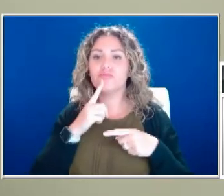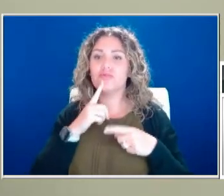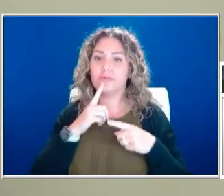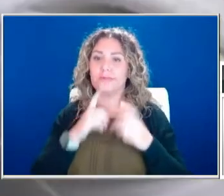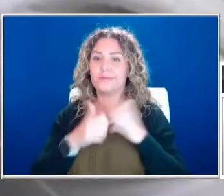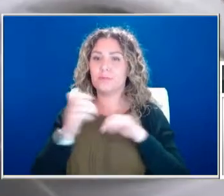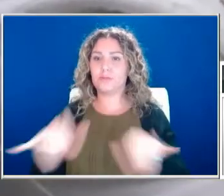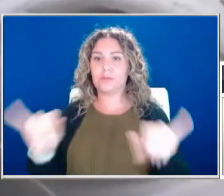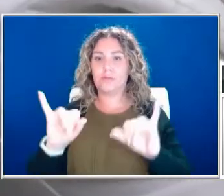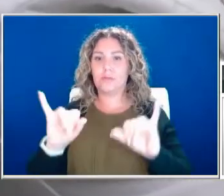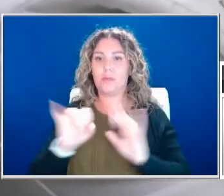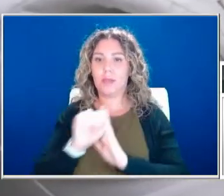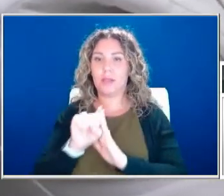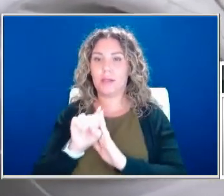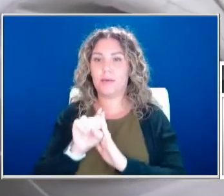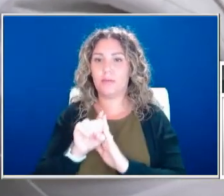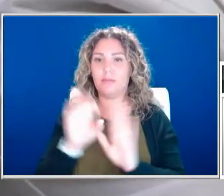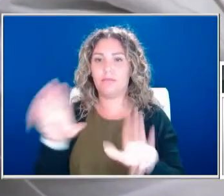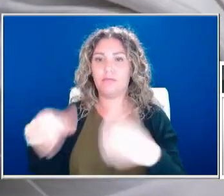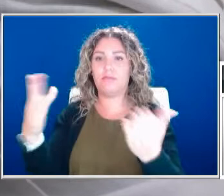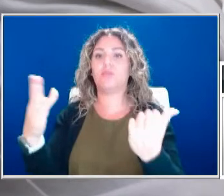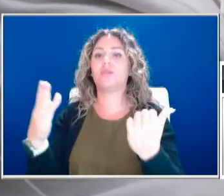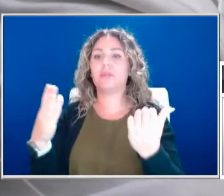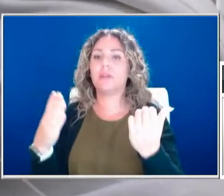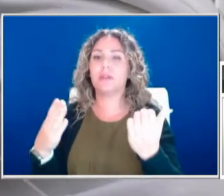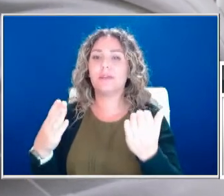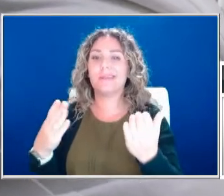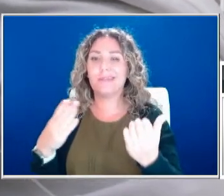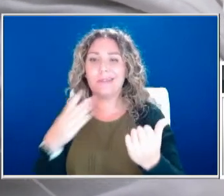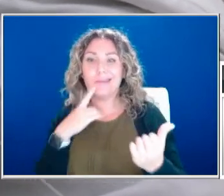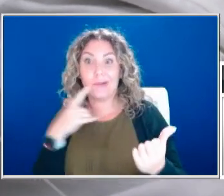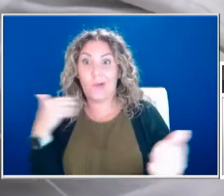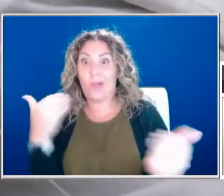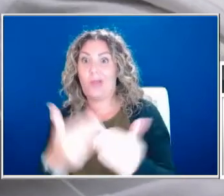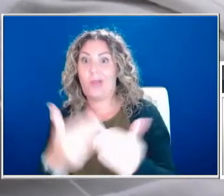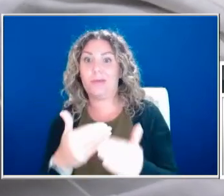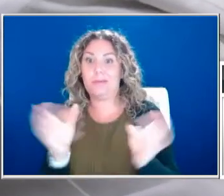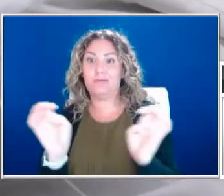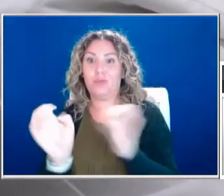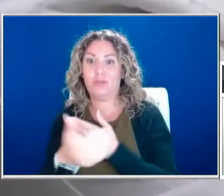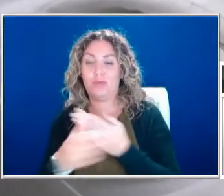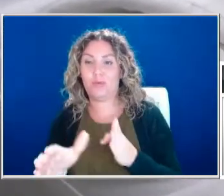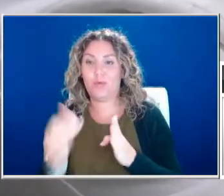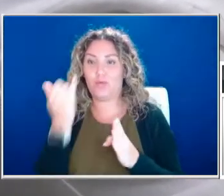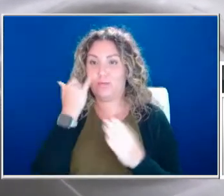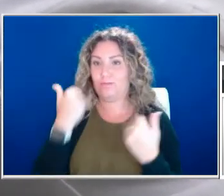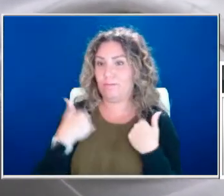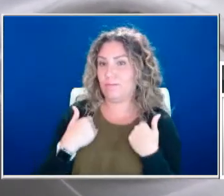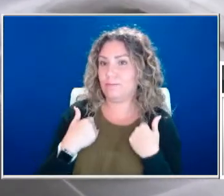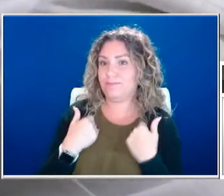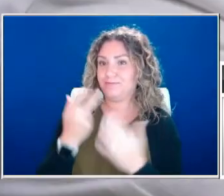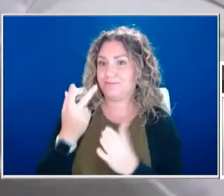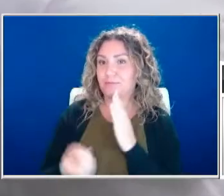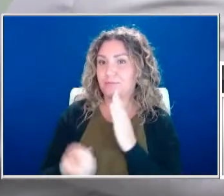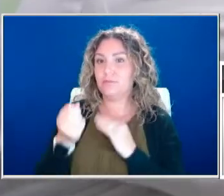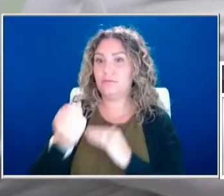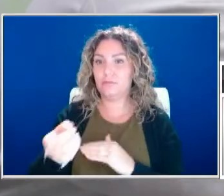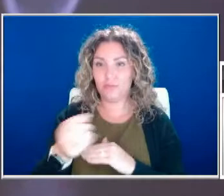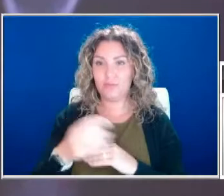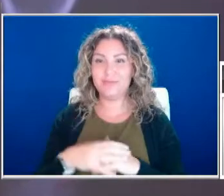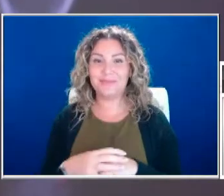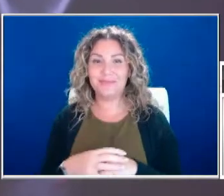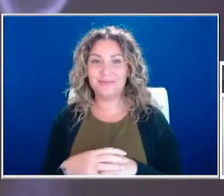to present to the nearest emergency room if you're having those symptoms. Here's a video of both of you meeting with the